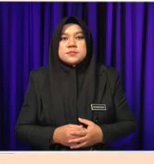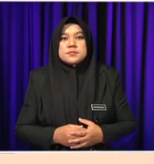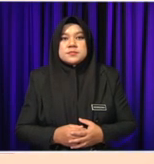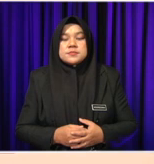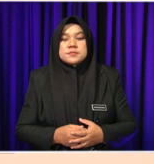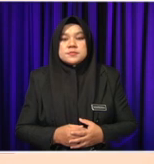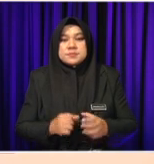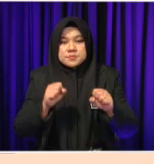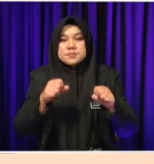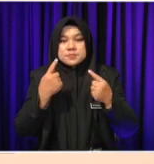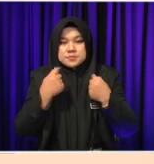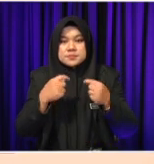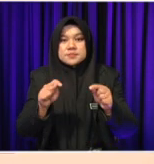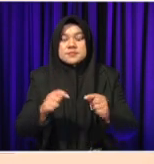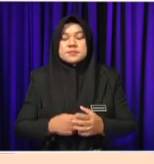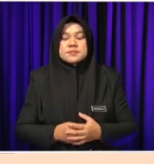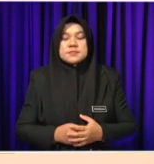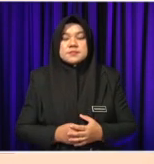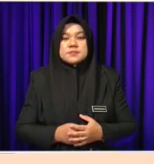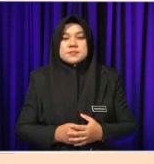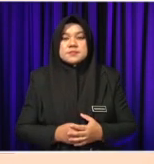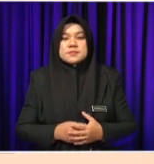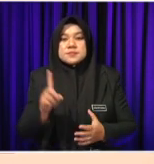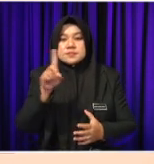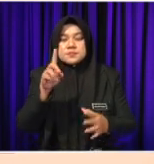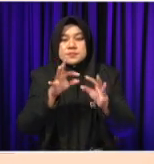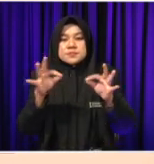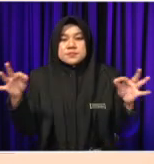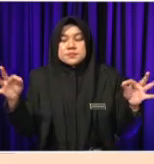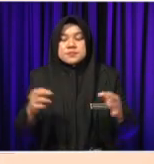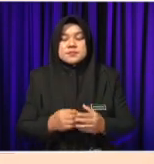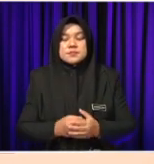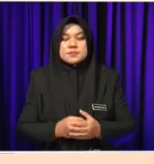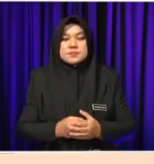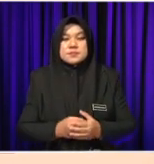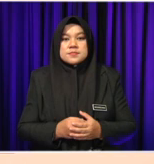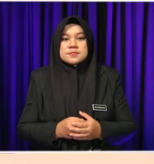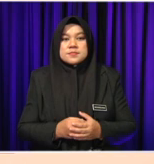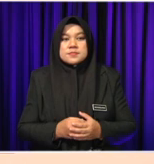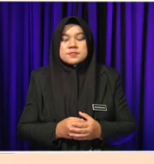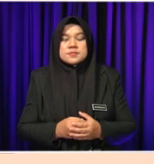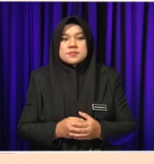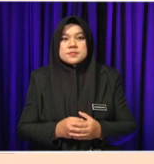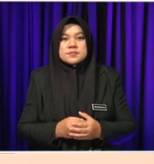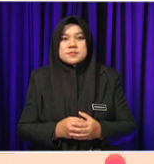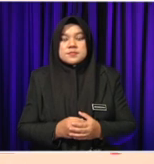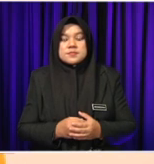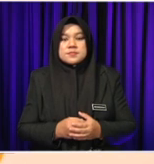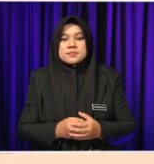Madam, can I give a try? Yes, Mia. So, which line and what are the words that made you choose that as your green colour, Mia?